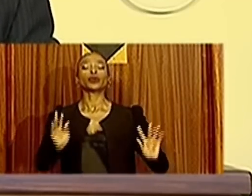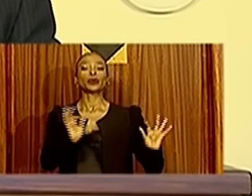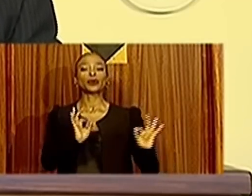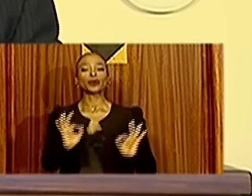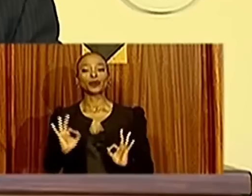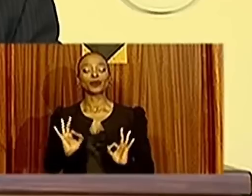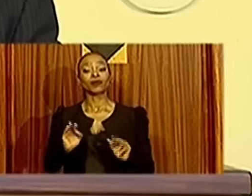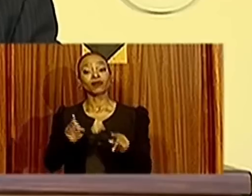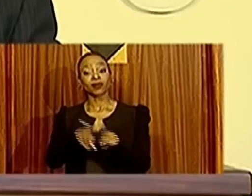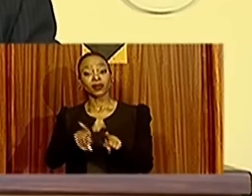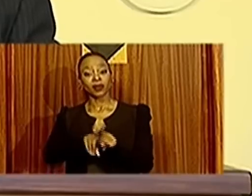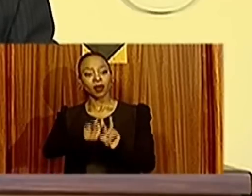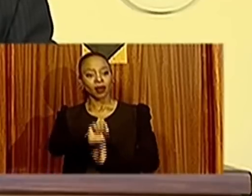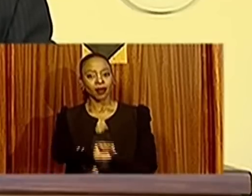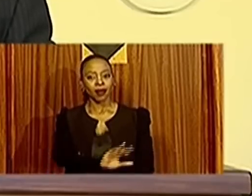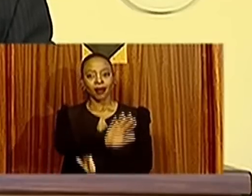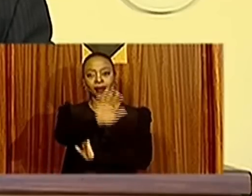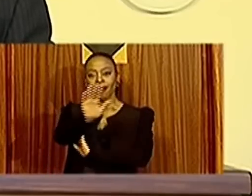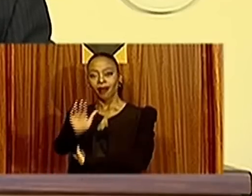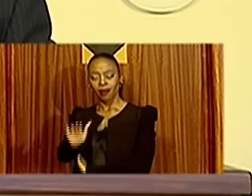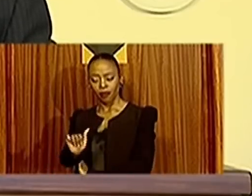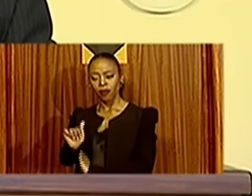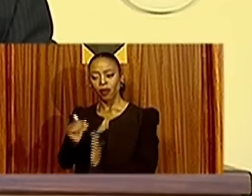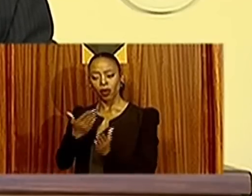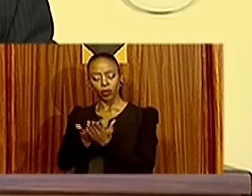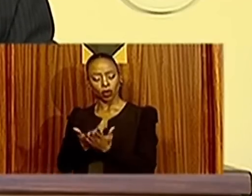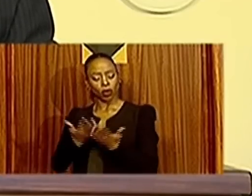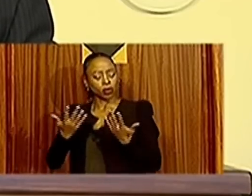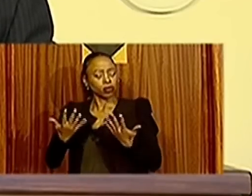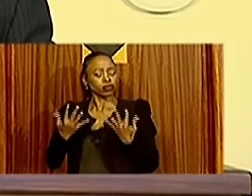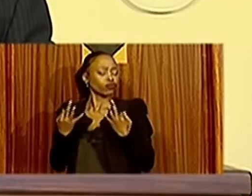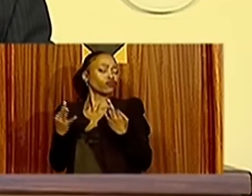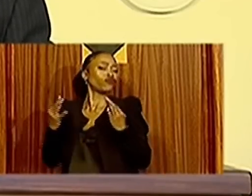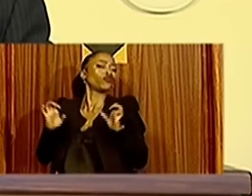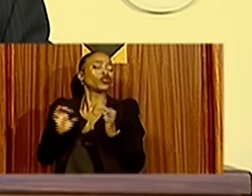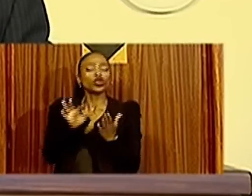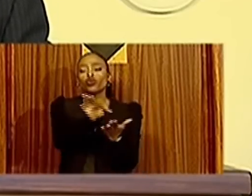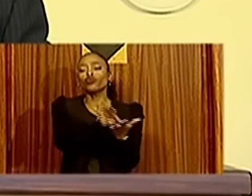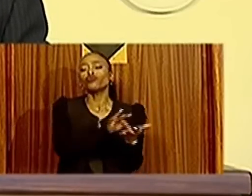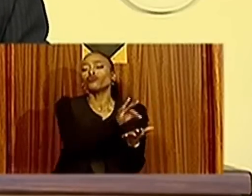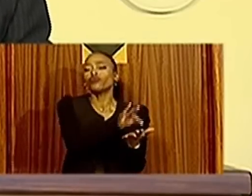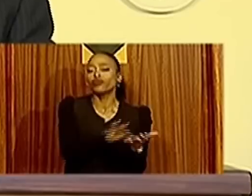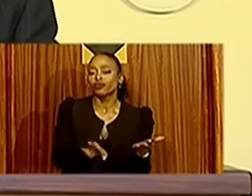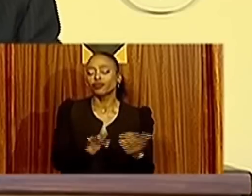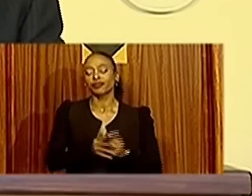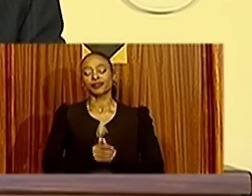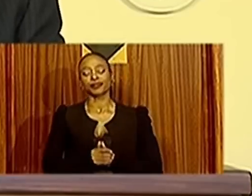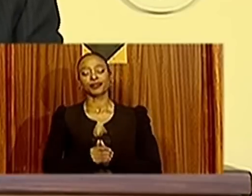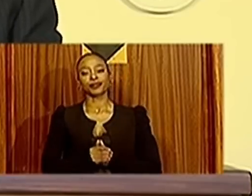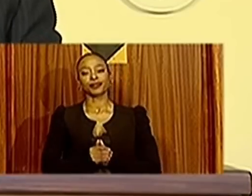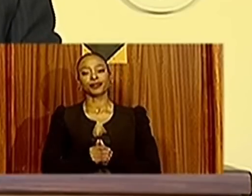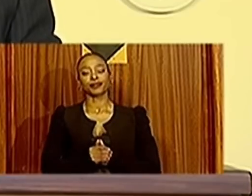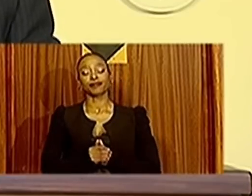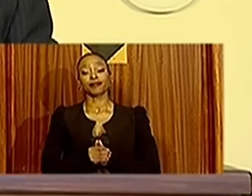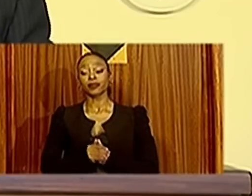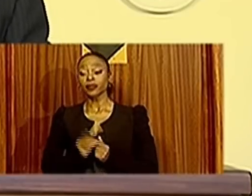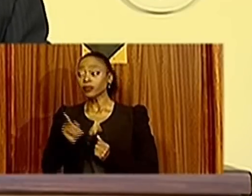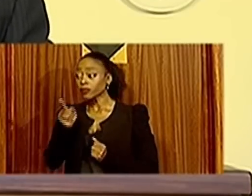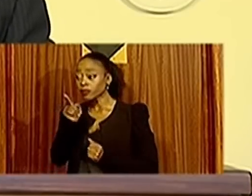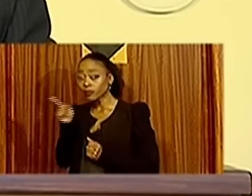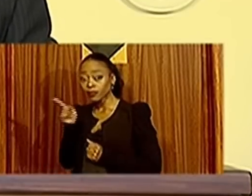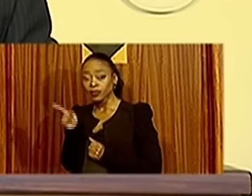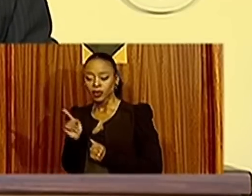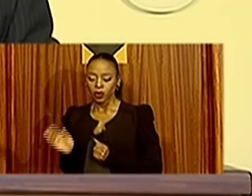South Africans can freely exercise their right to vote. They have been deployed throughout